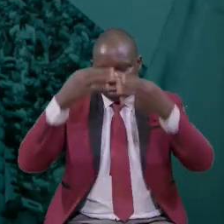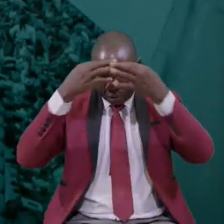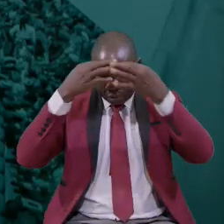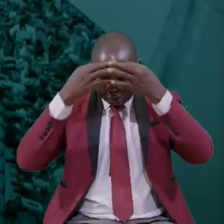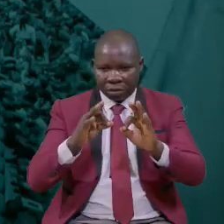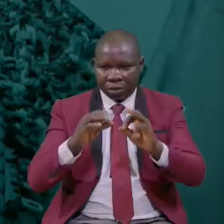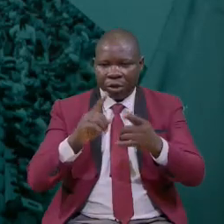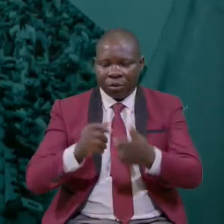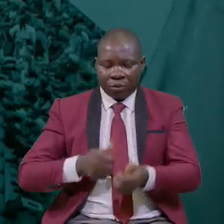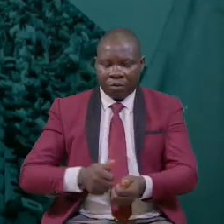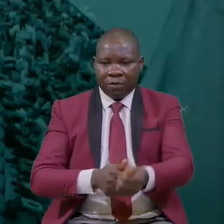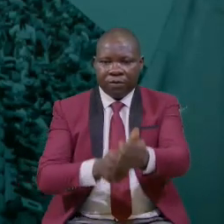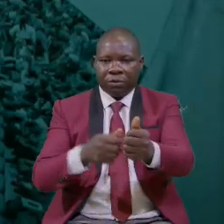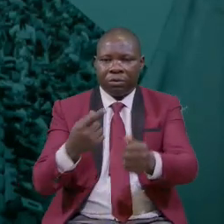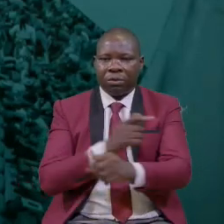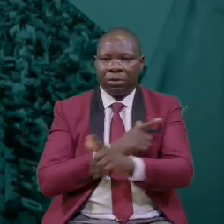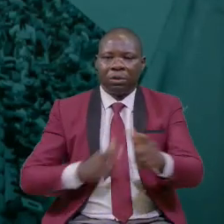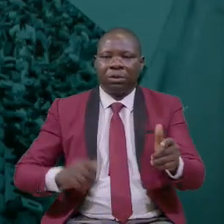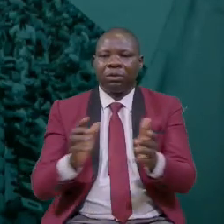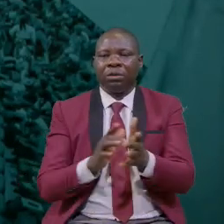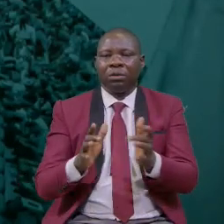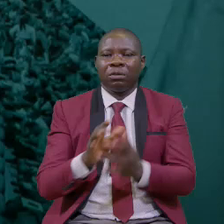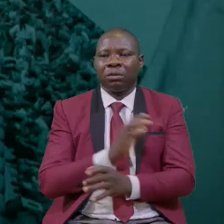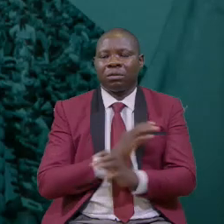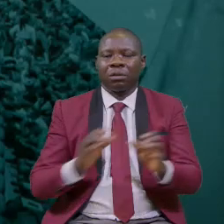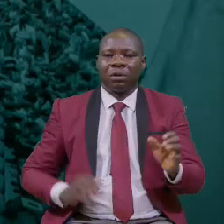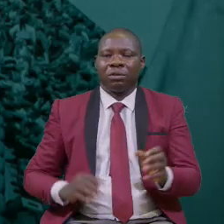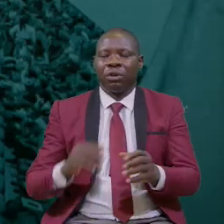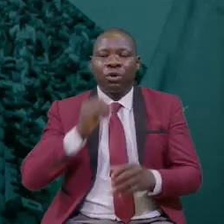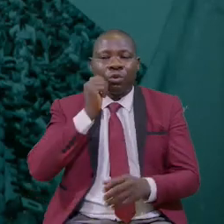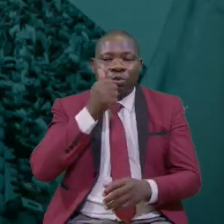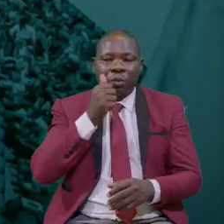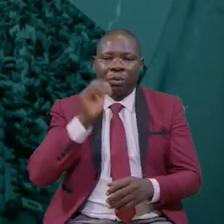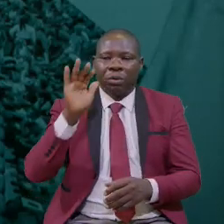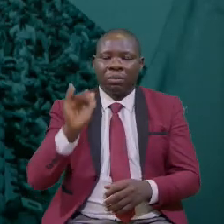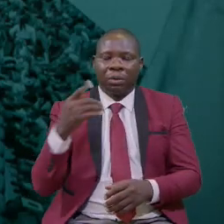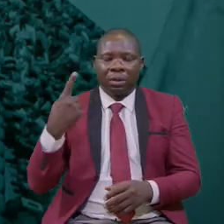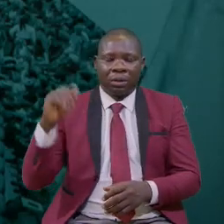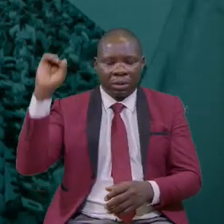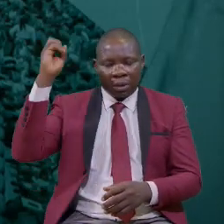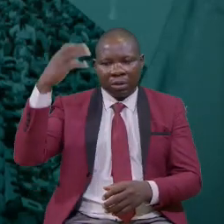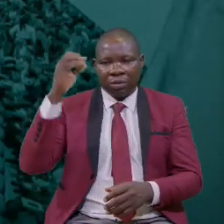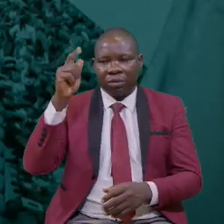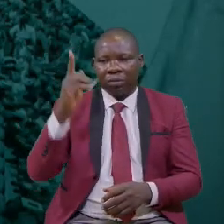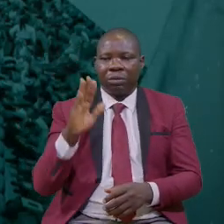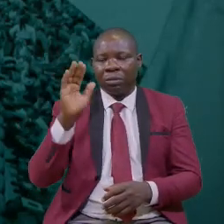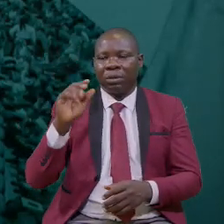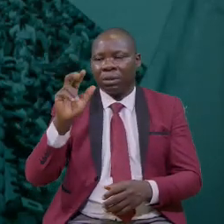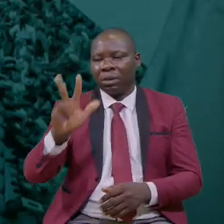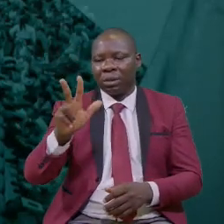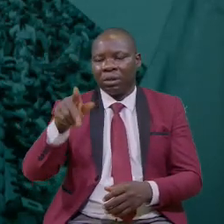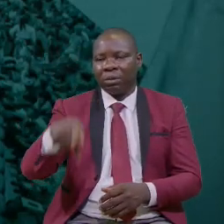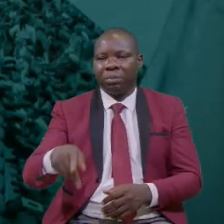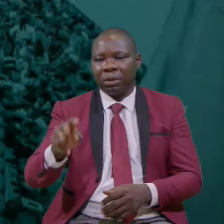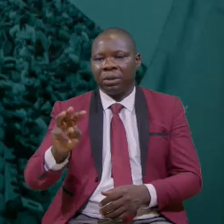to follow the Lord Jesus Christ. Tomorrow, by the grace of God, 3 p.m.,